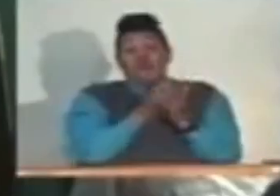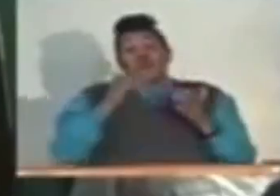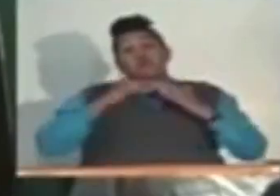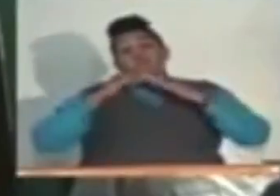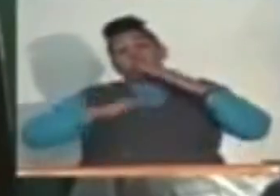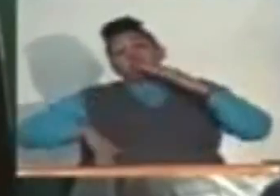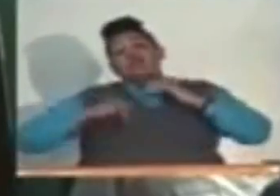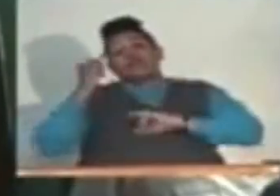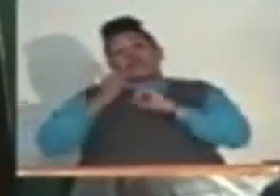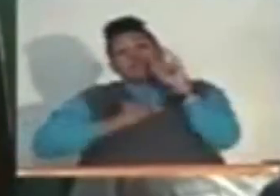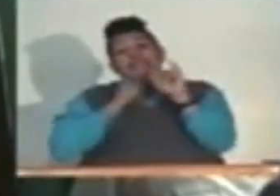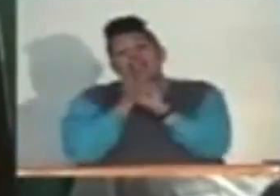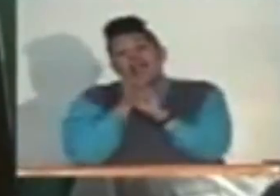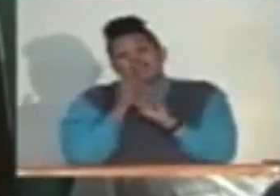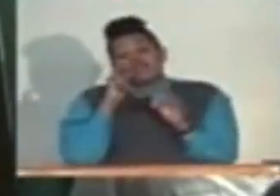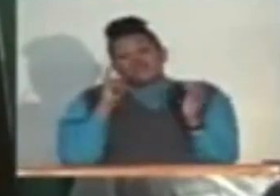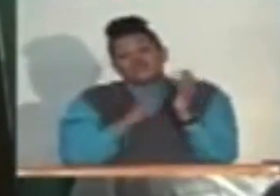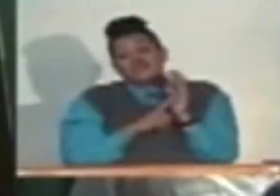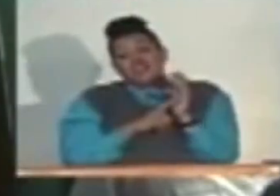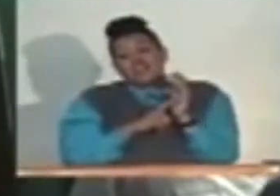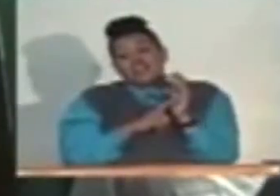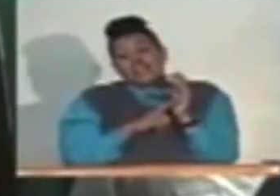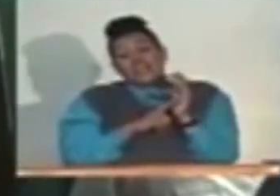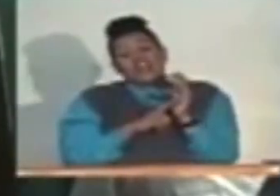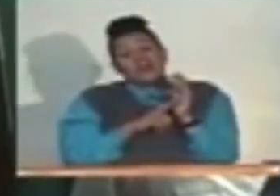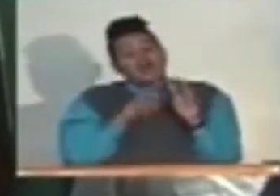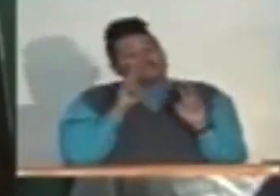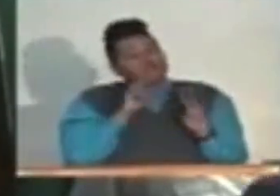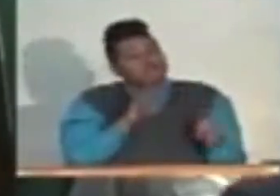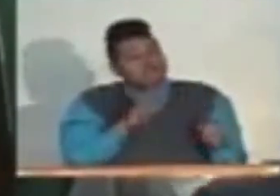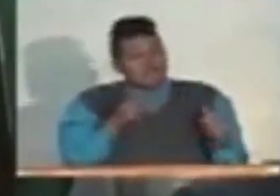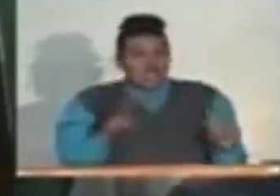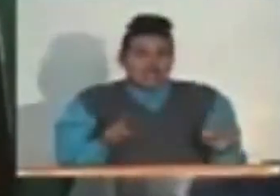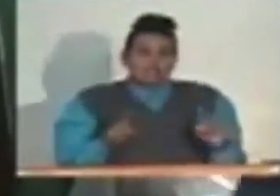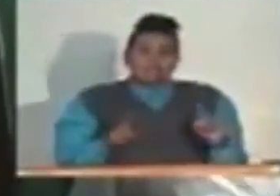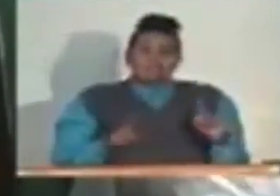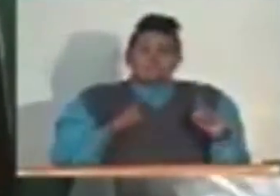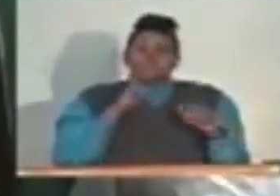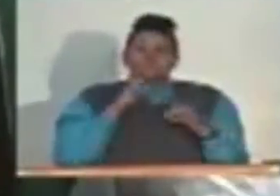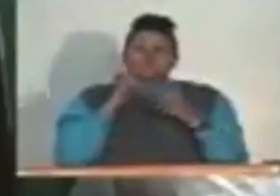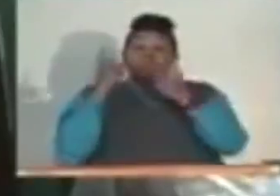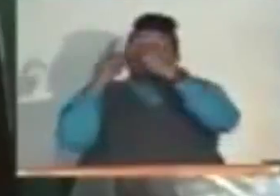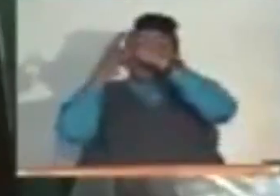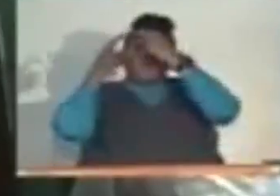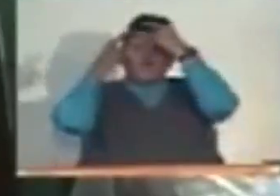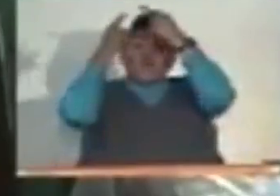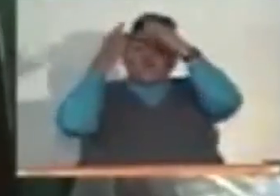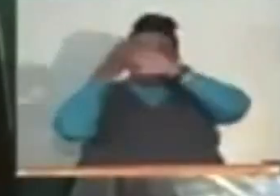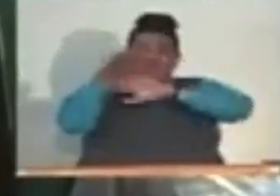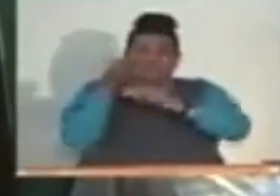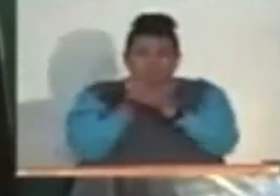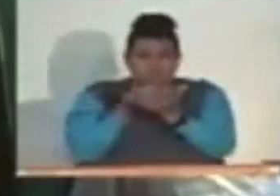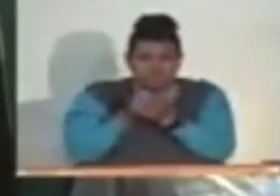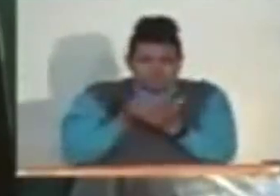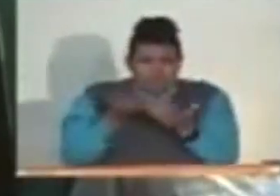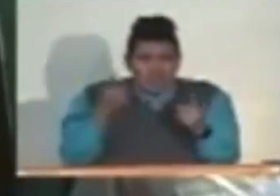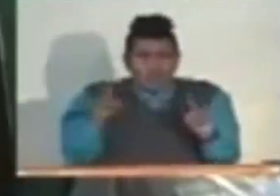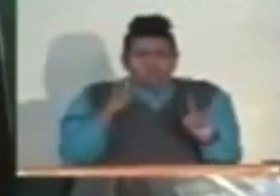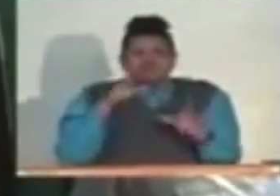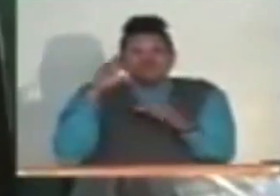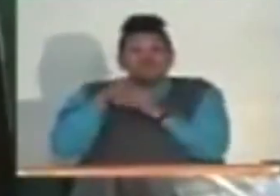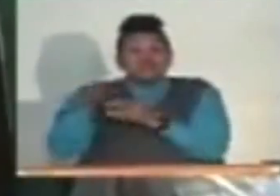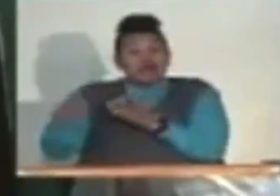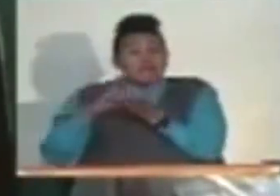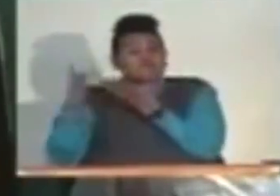slipped below internationally recognized minimum levels. The primary surplus target, which was part of the